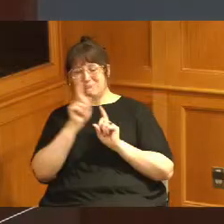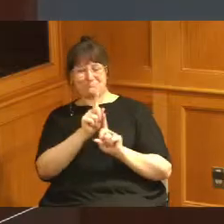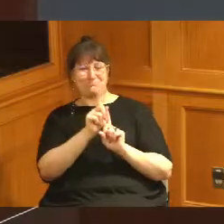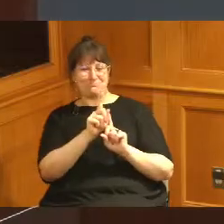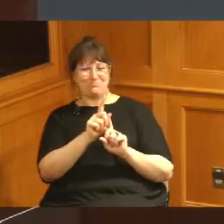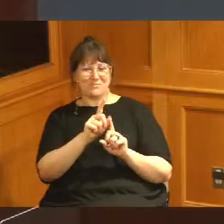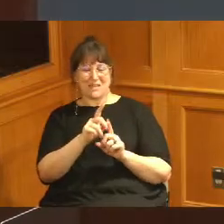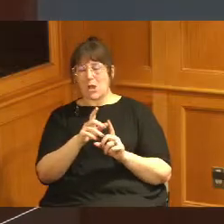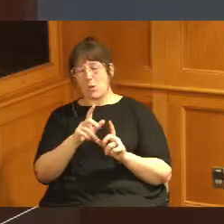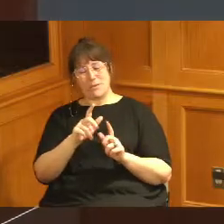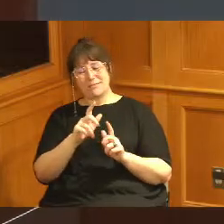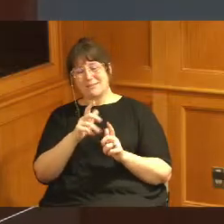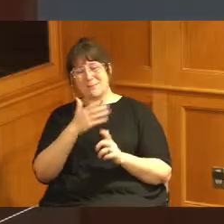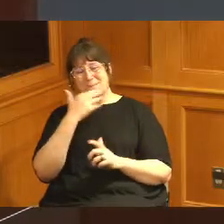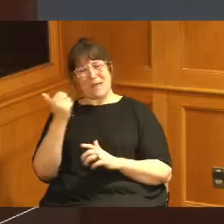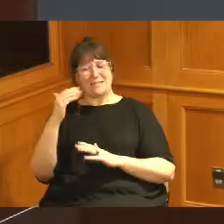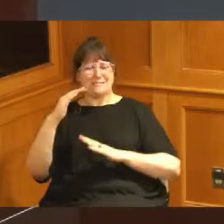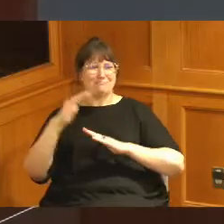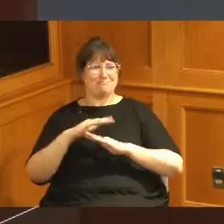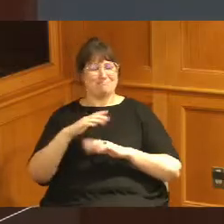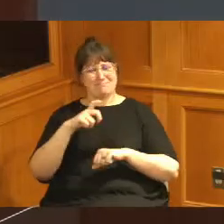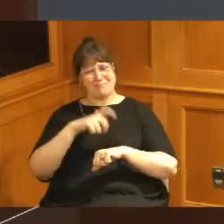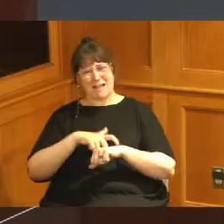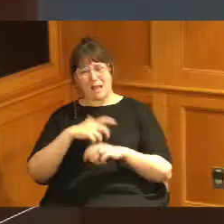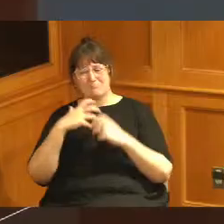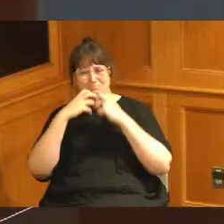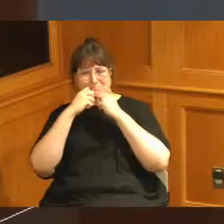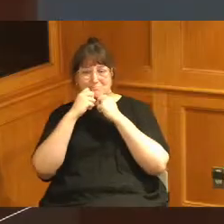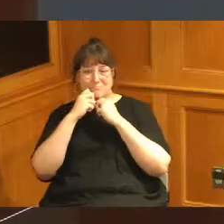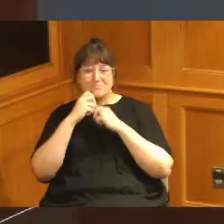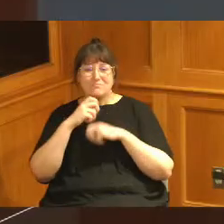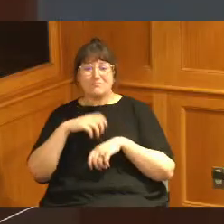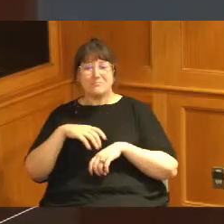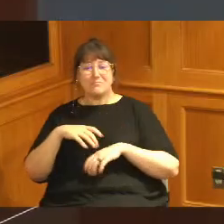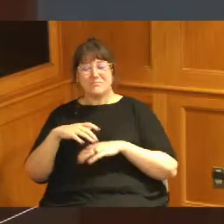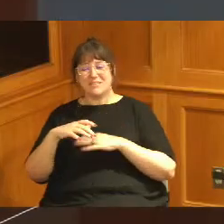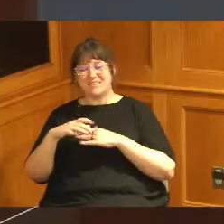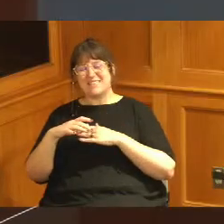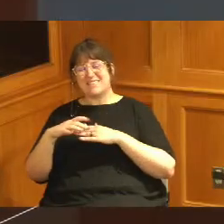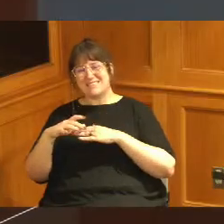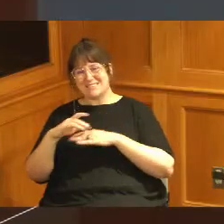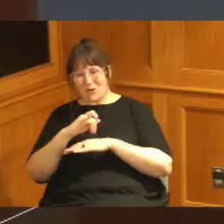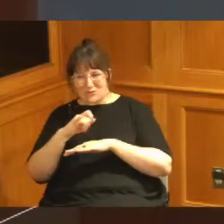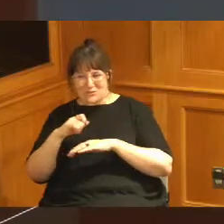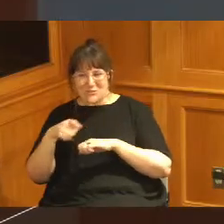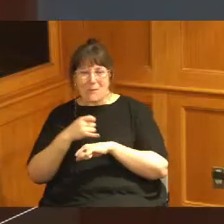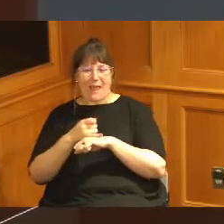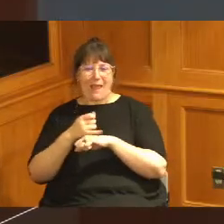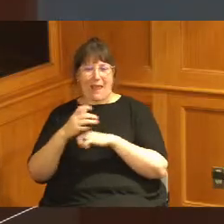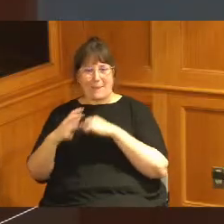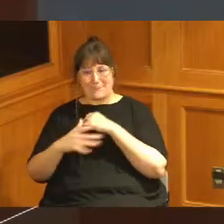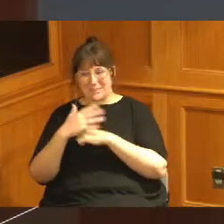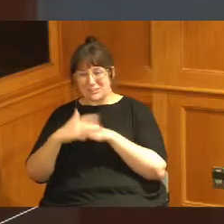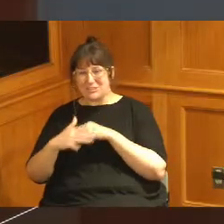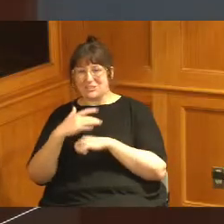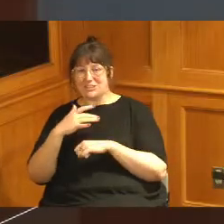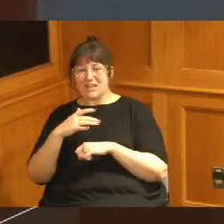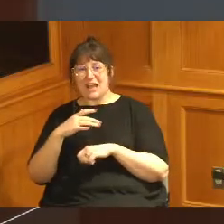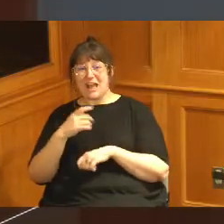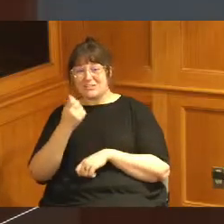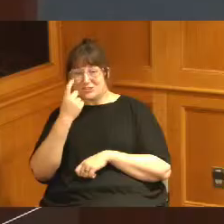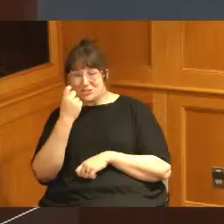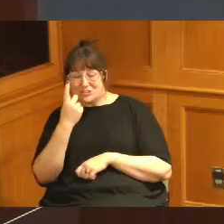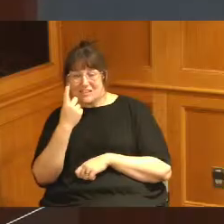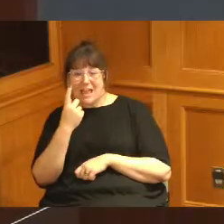It's one of the greatest times I ever had. At home with my family, on the beach in Jamaica, and at a Bengals game right down the street are